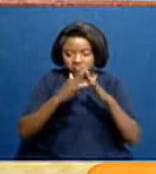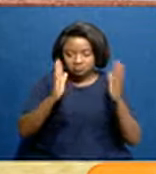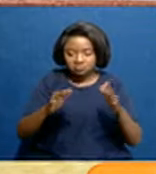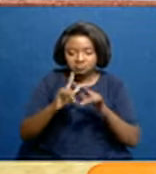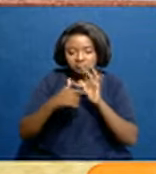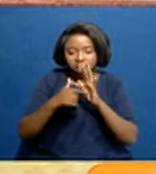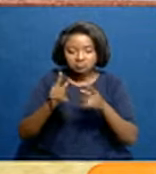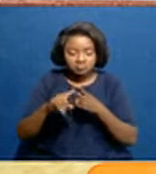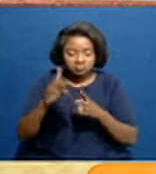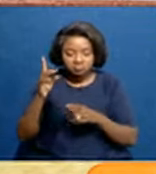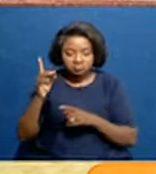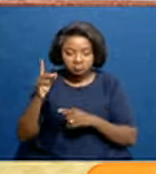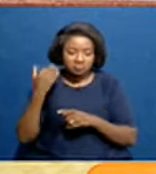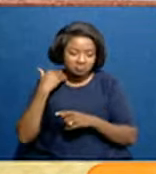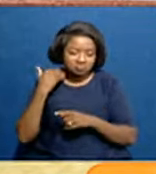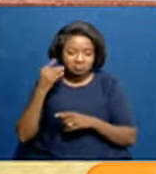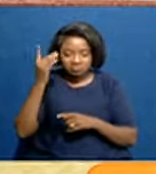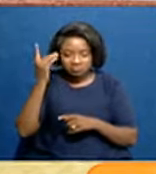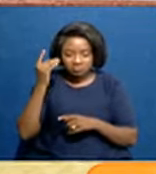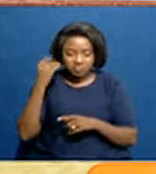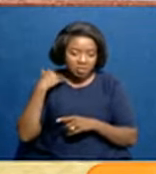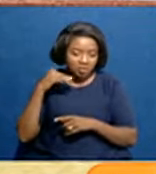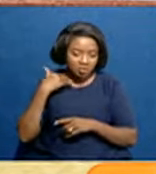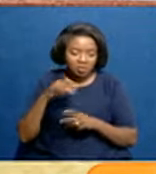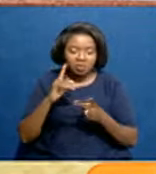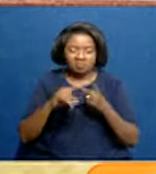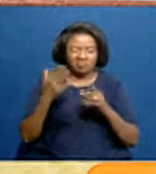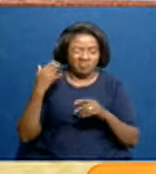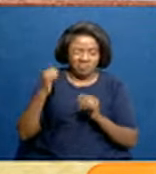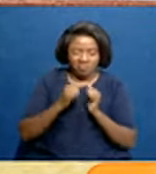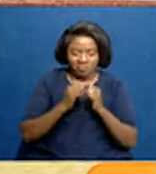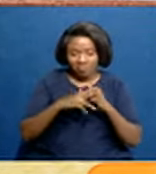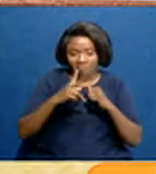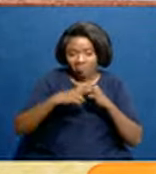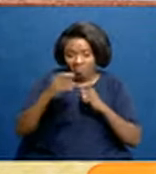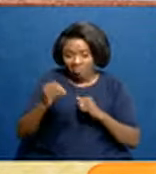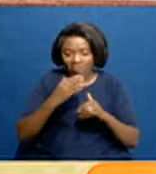Dandora and so on and so forth. In the 70s, we did Buruburu,